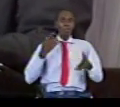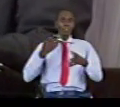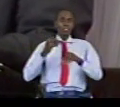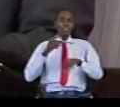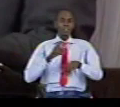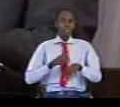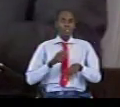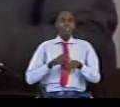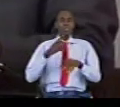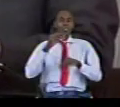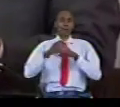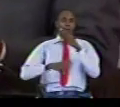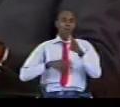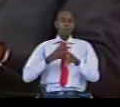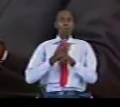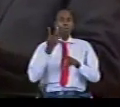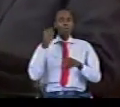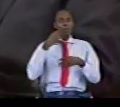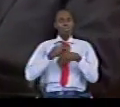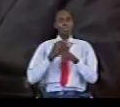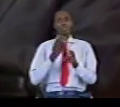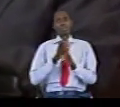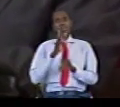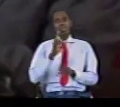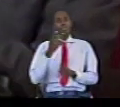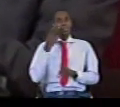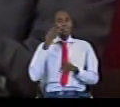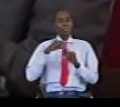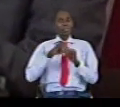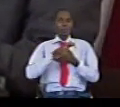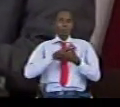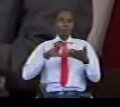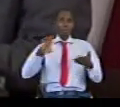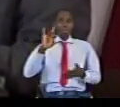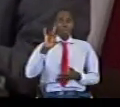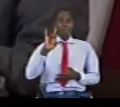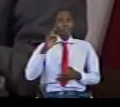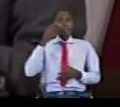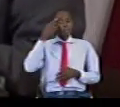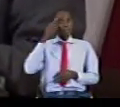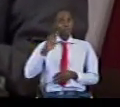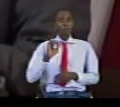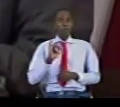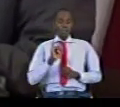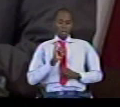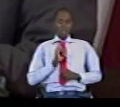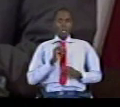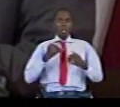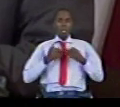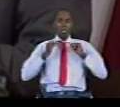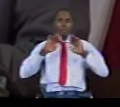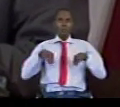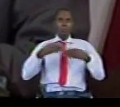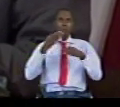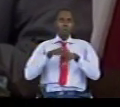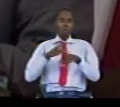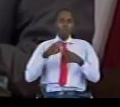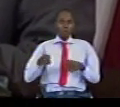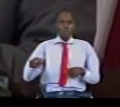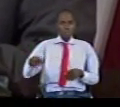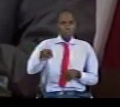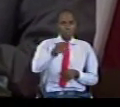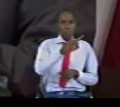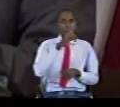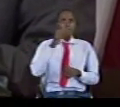world was created. Look at verse 8. In verse 8, for I have given unto them the words which thou